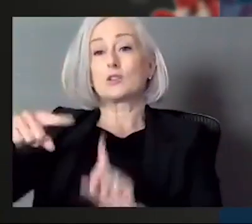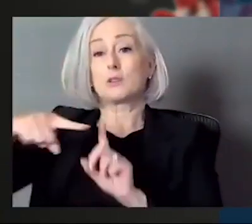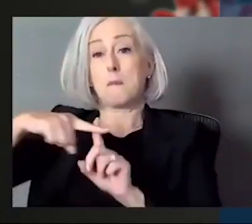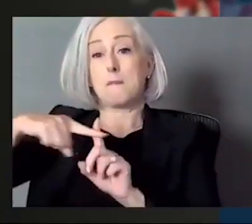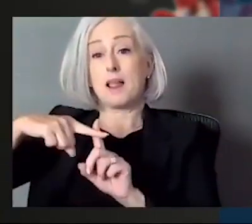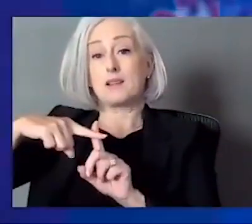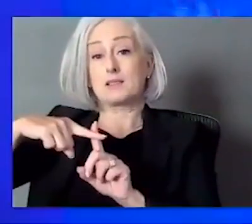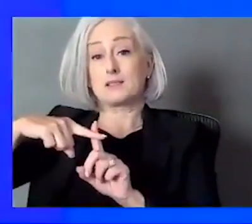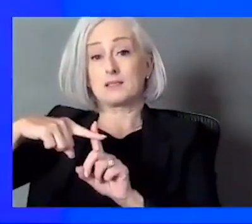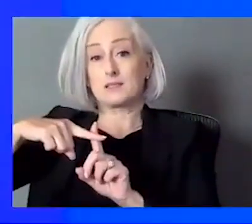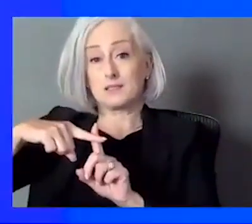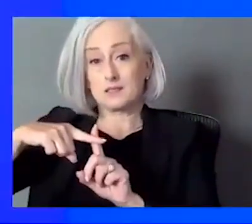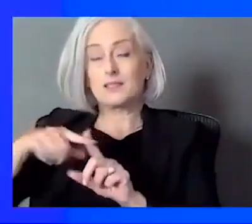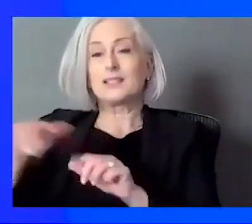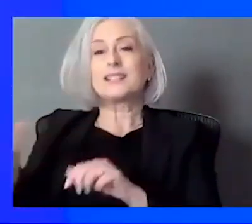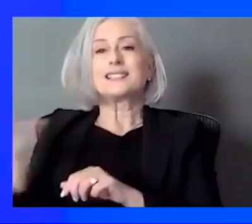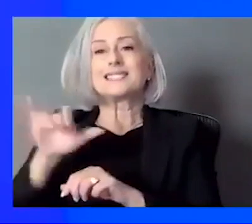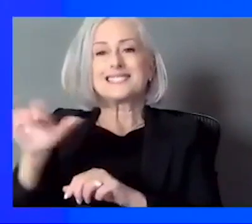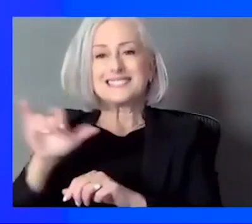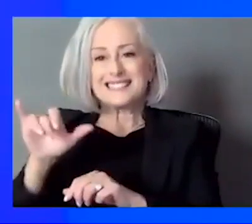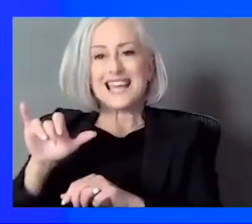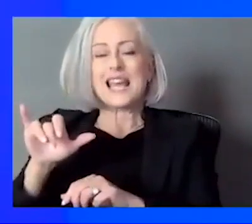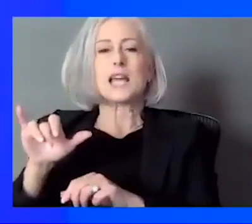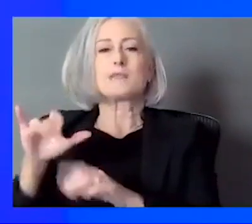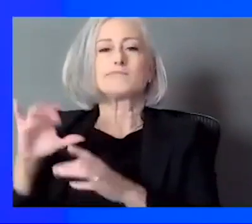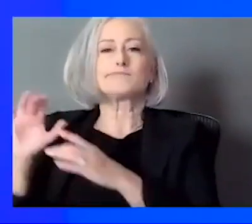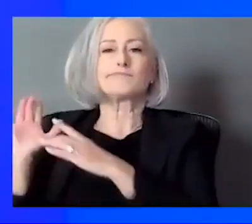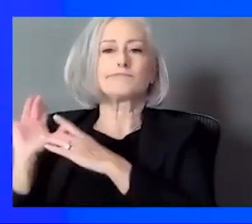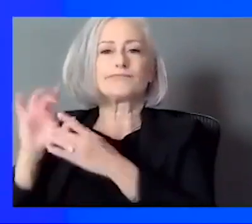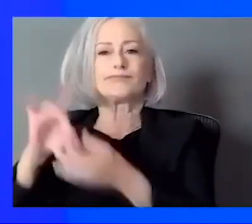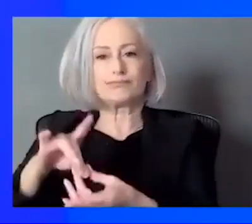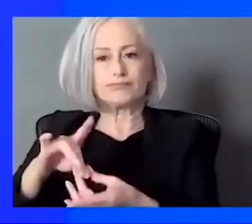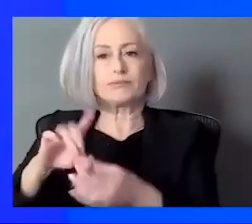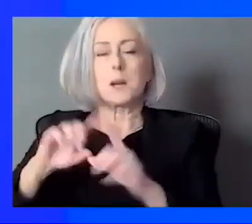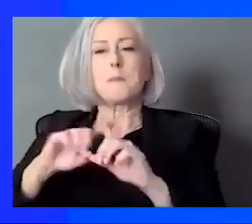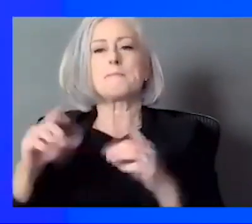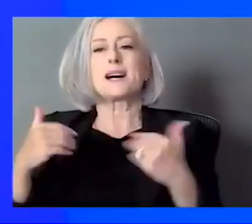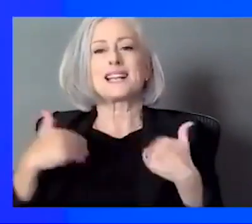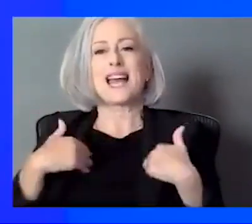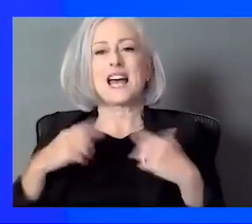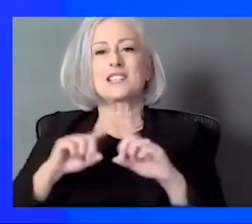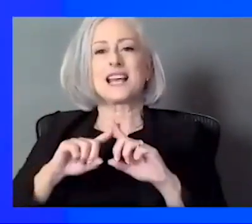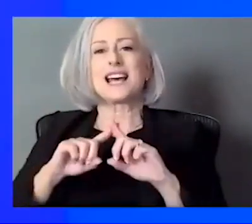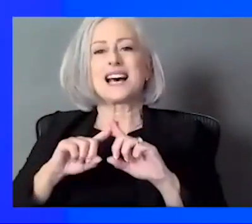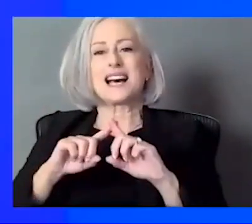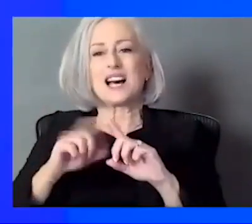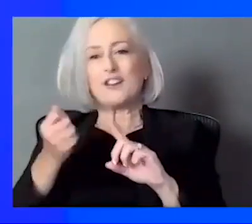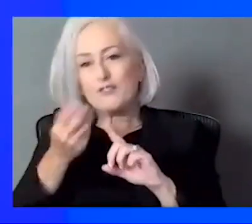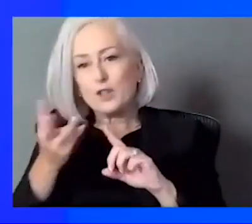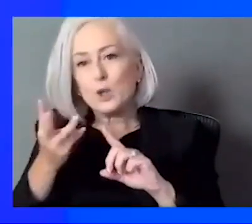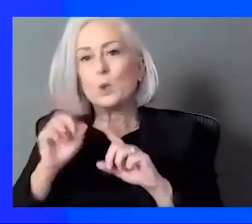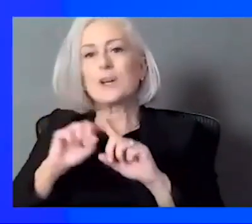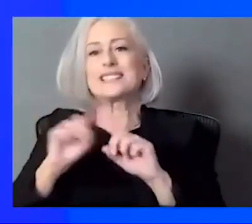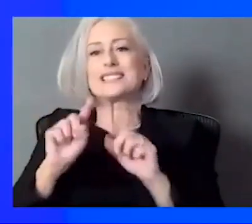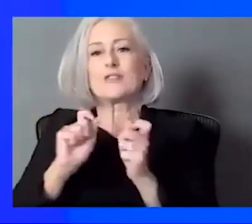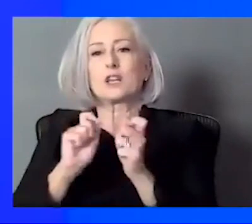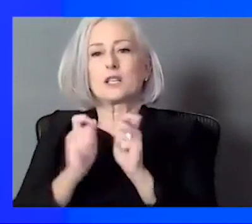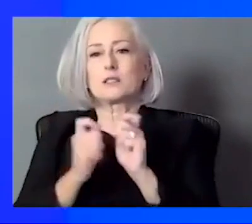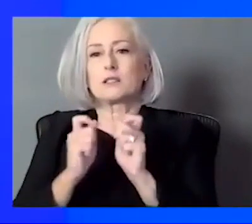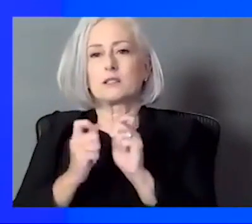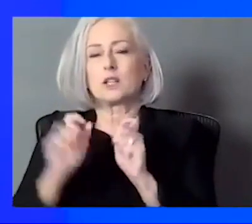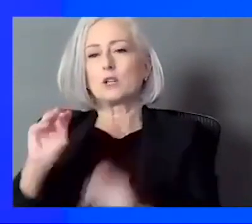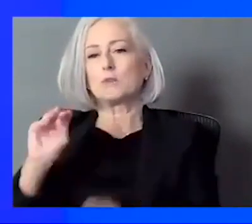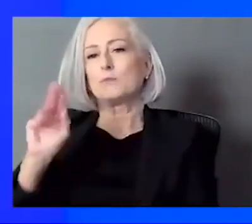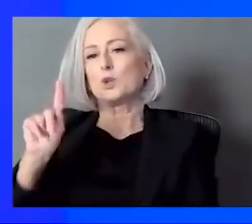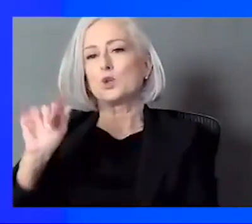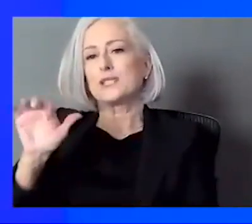of the same lineage of that Delta, just has a different, or a couple different mutations in particular. Unfortunately, the science,